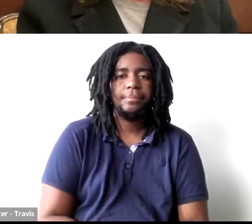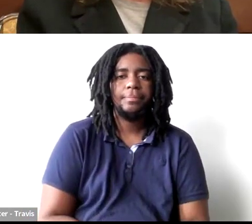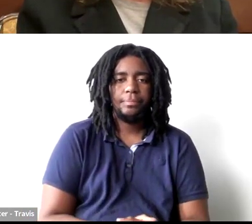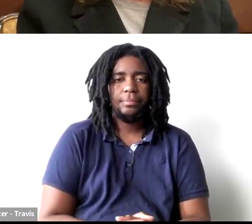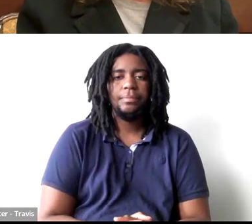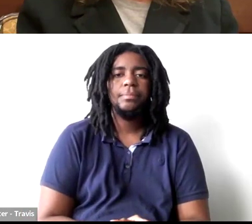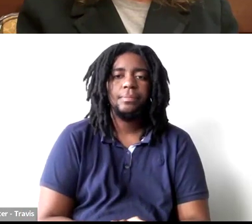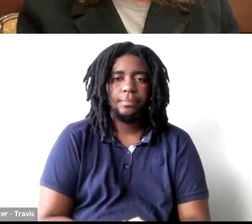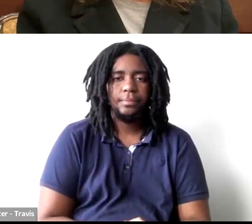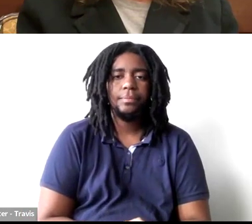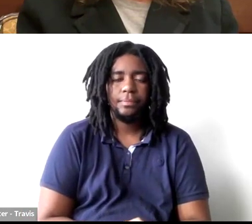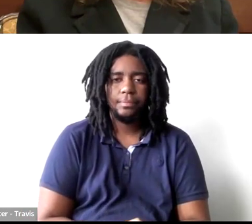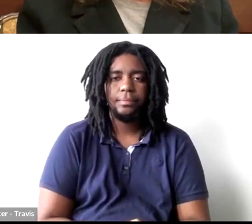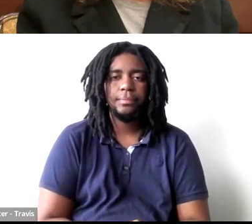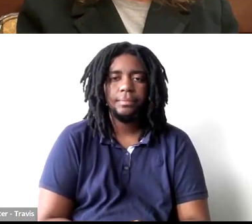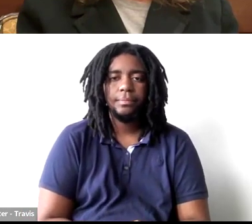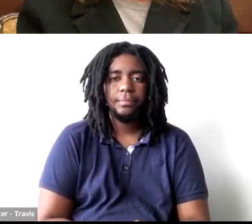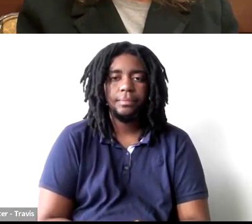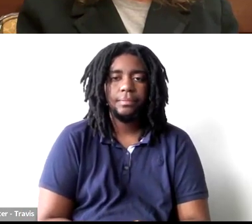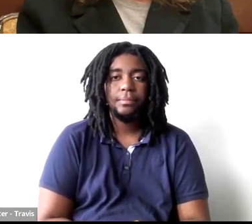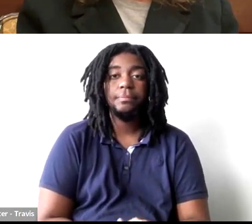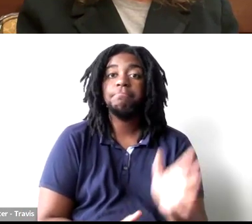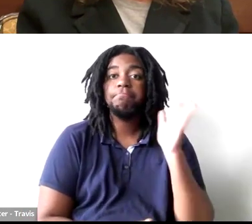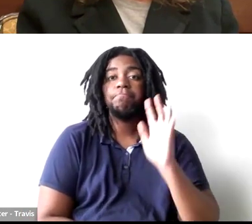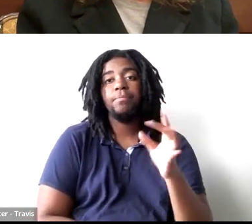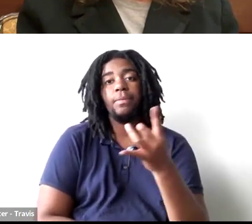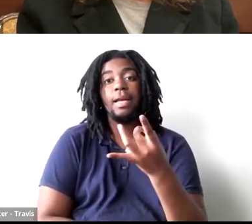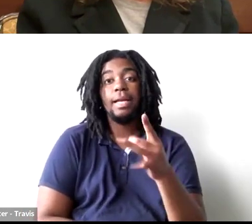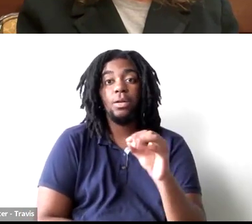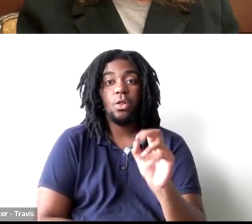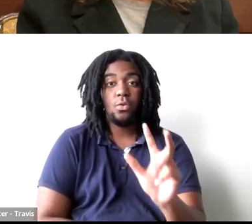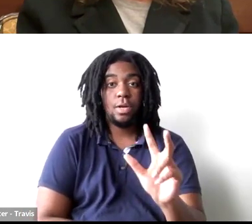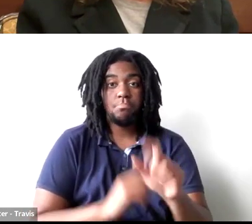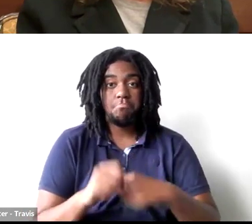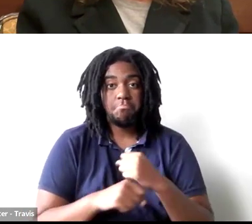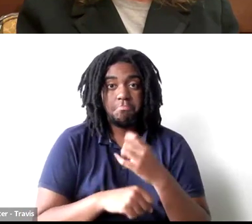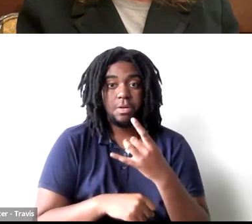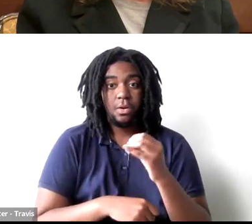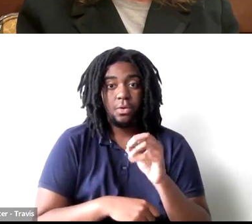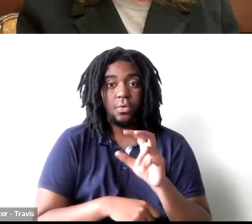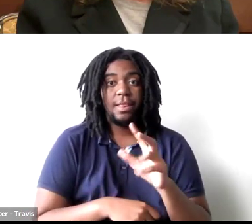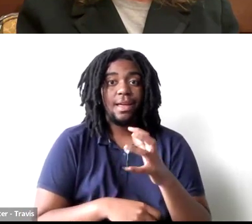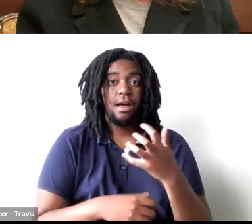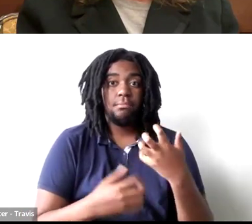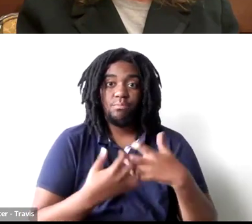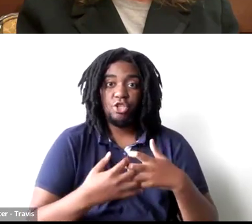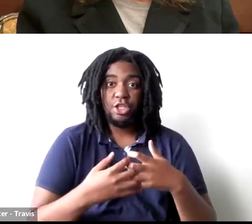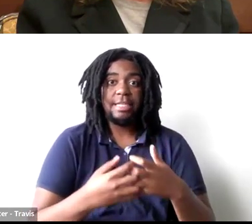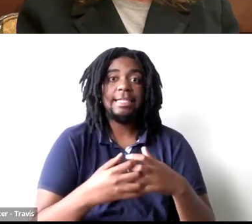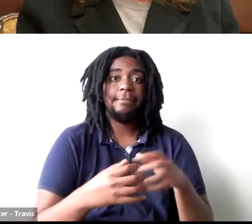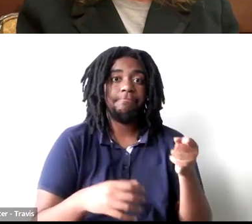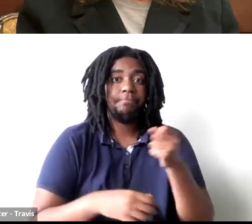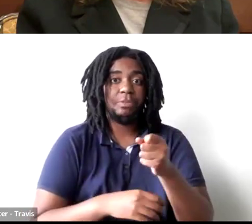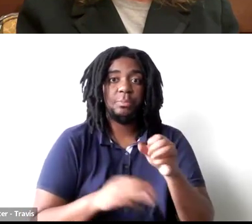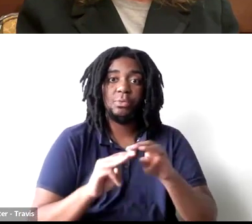about the silhouettes, that when 1803, when the silhouette, the physiognotrace goes into the museum, there had already been like